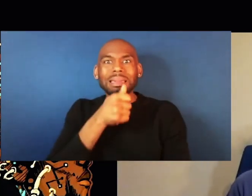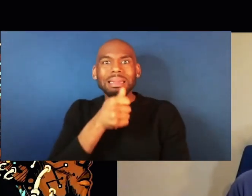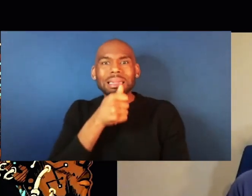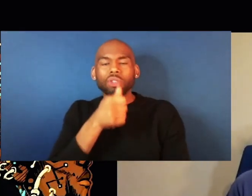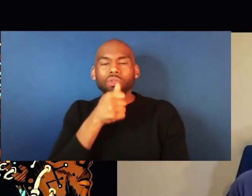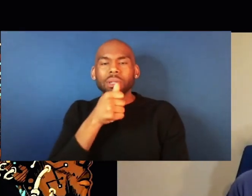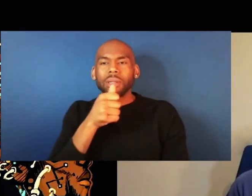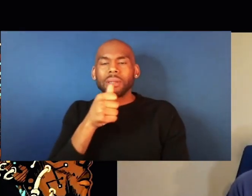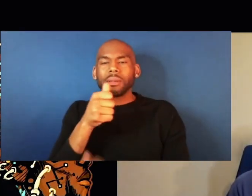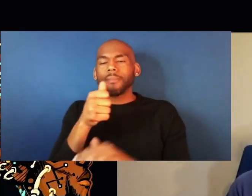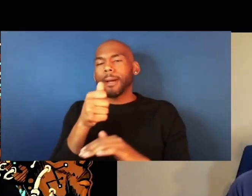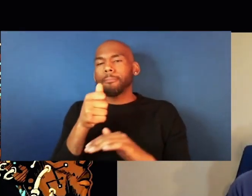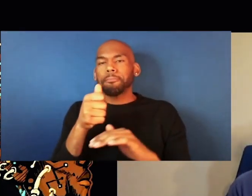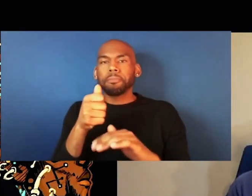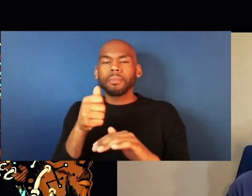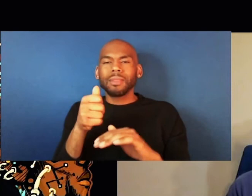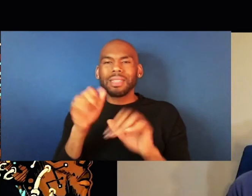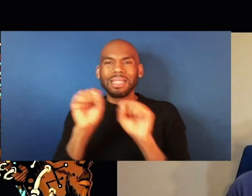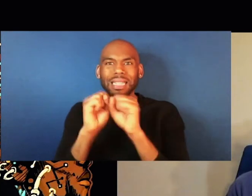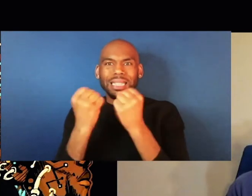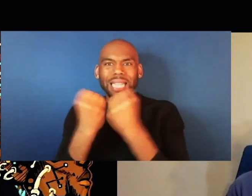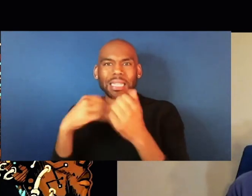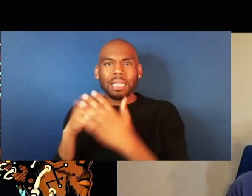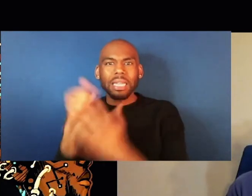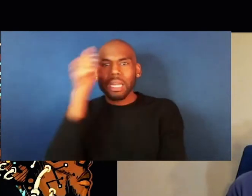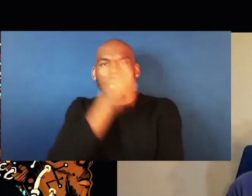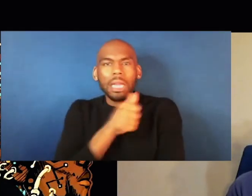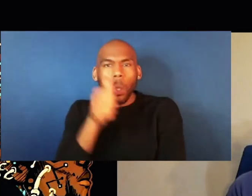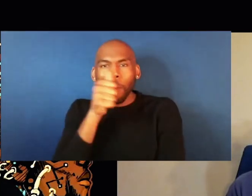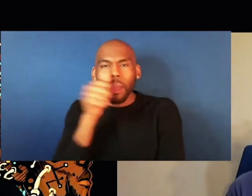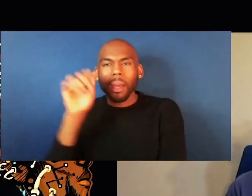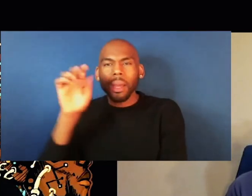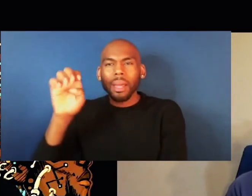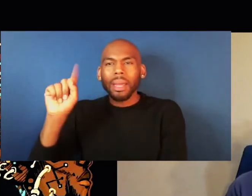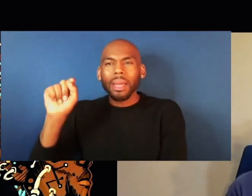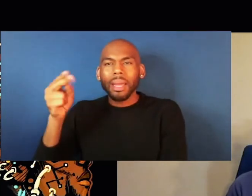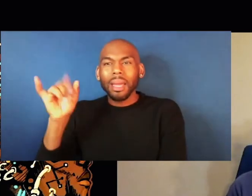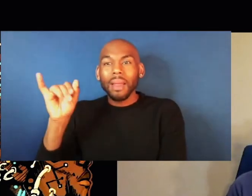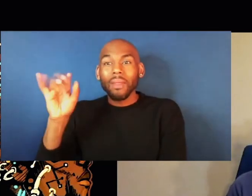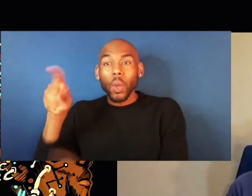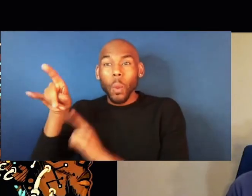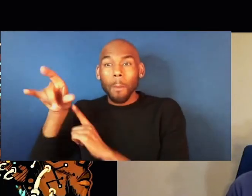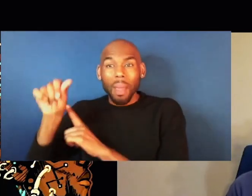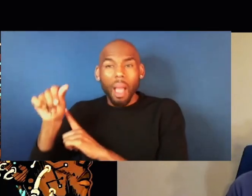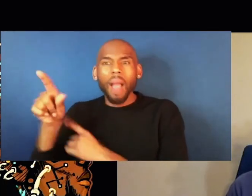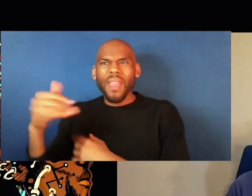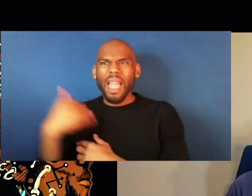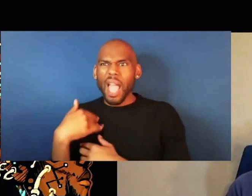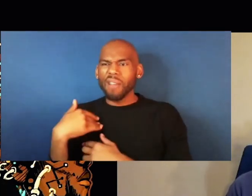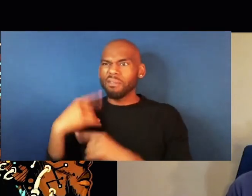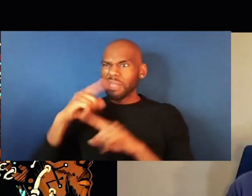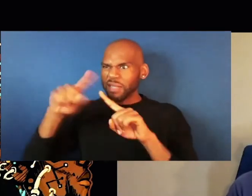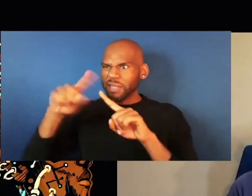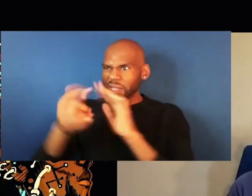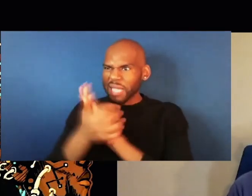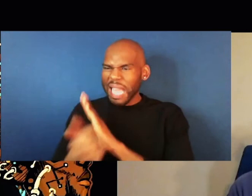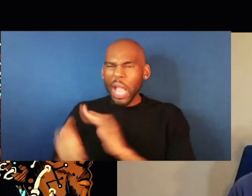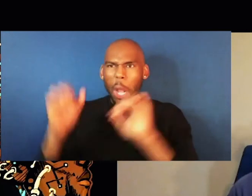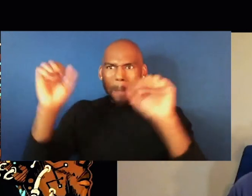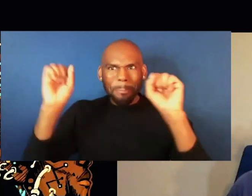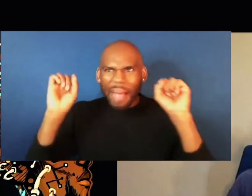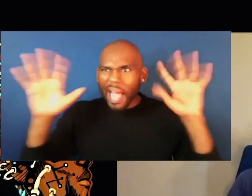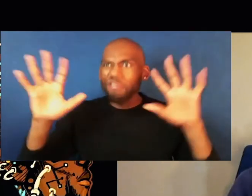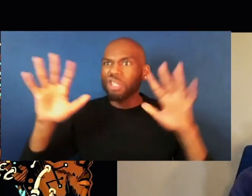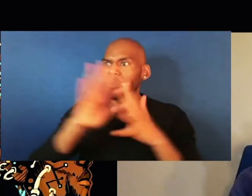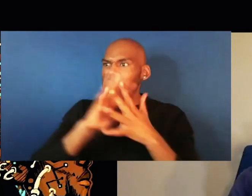a secret society in Ethiopia where they had high technology and magic and stuff. And this is